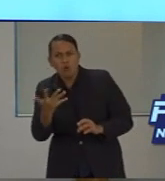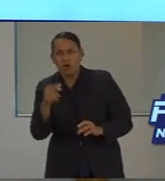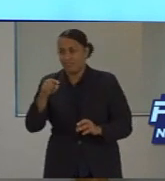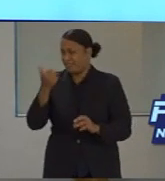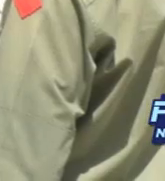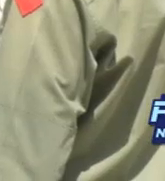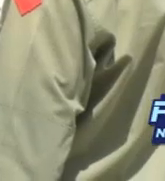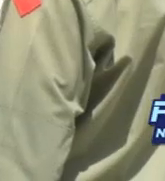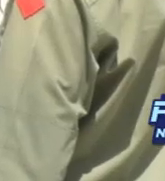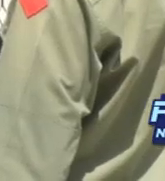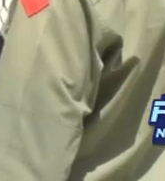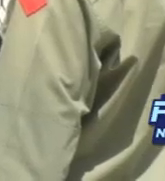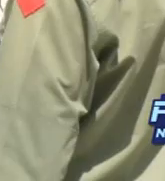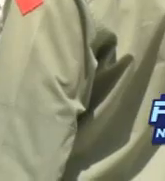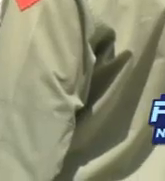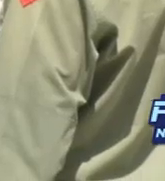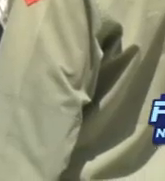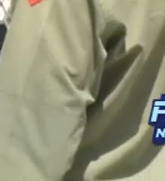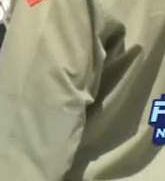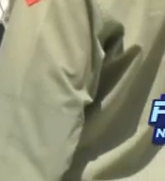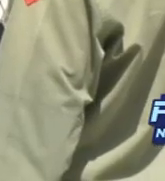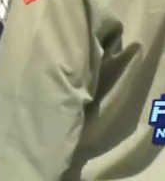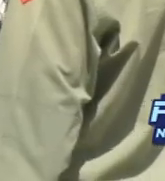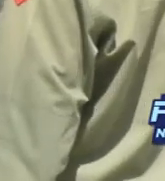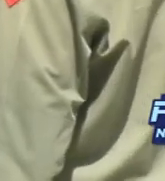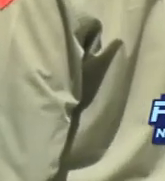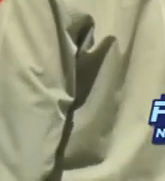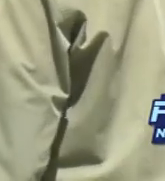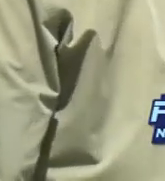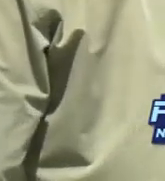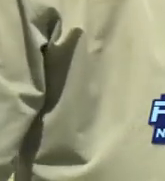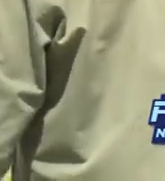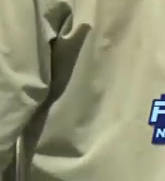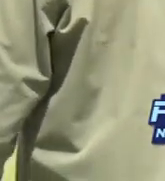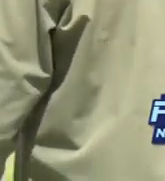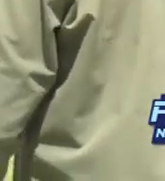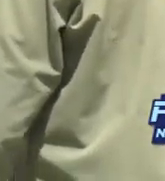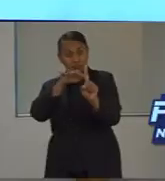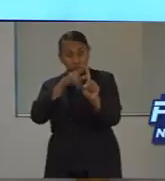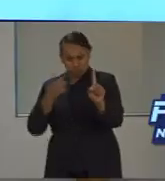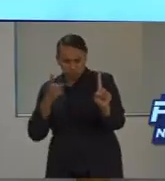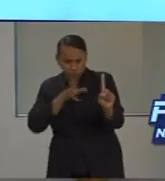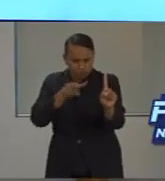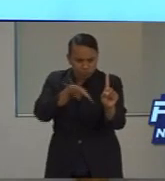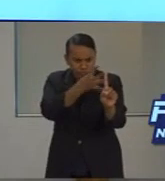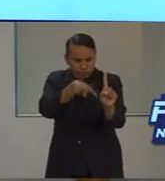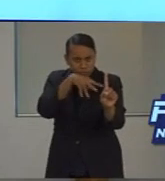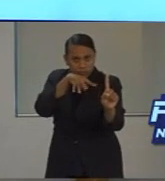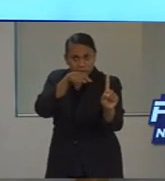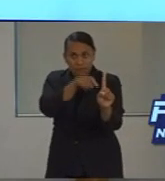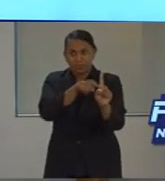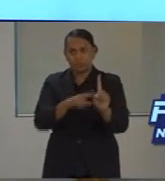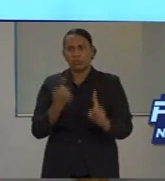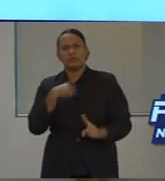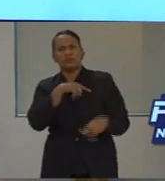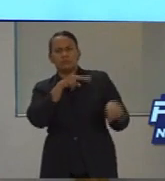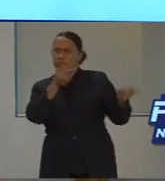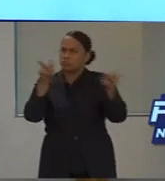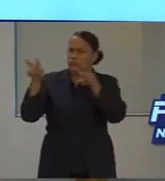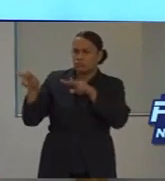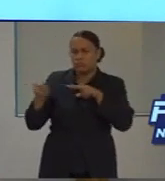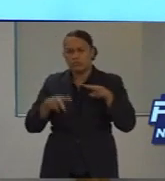clear. The latest case also sees a new lockdown period and places for Vanuatu. Contact tracing stemming from this latest